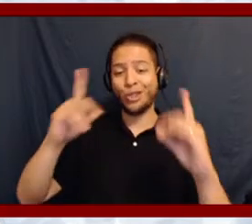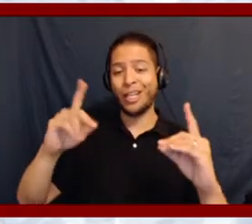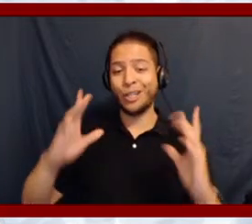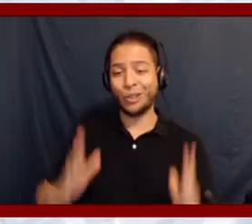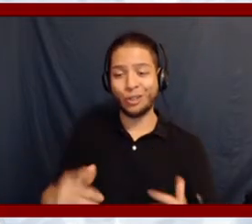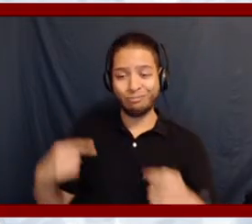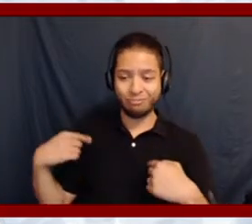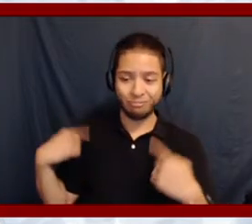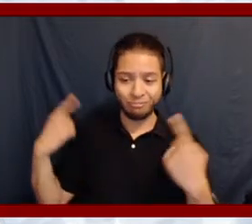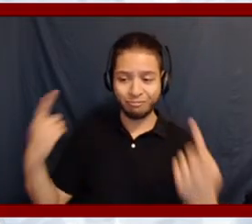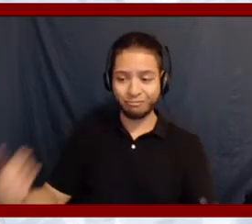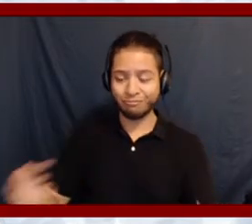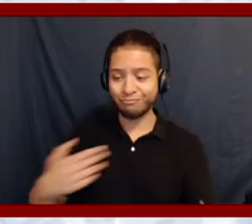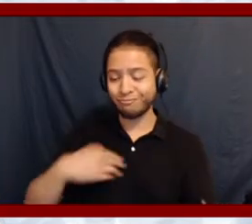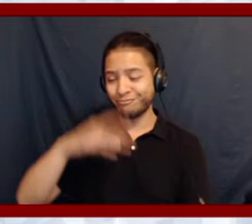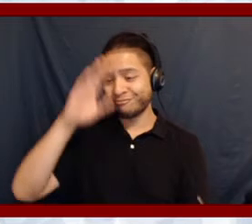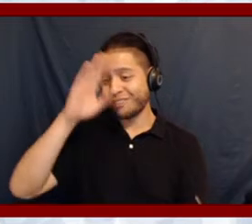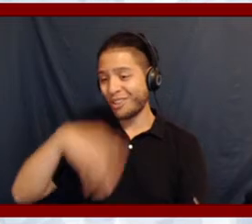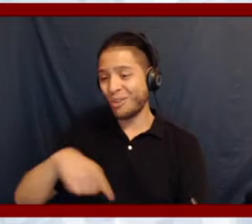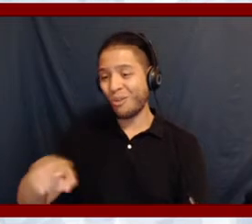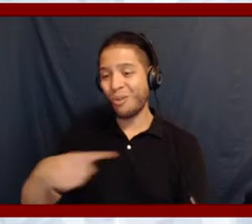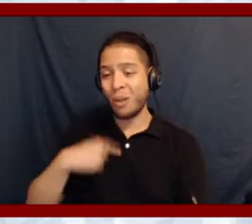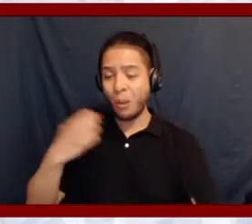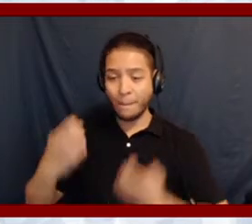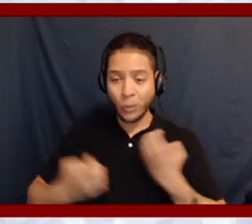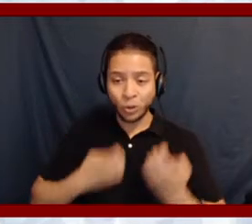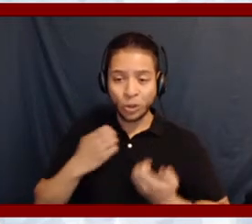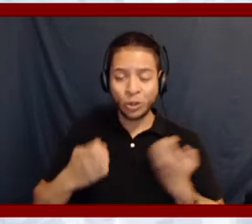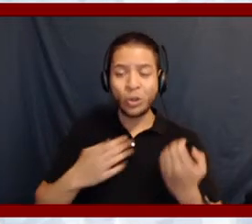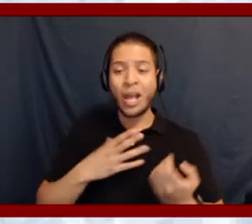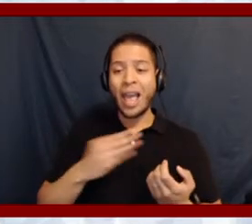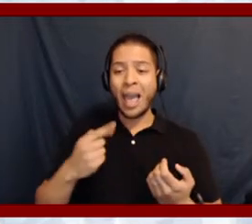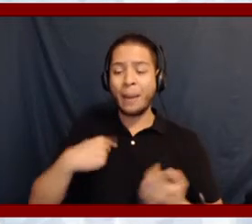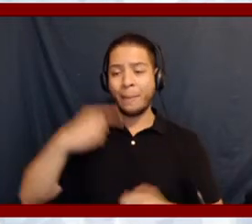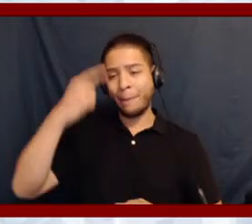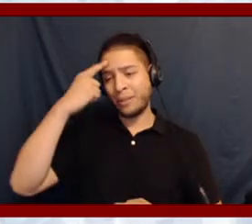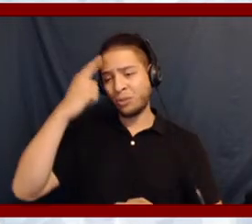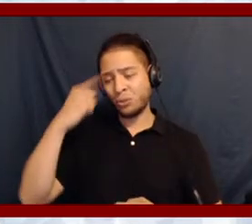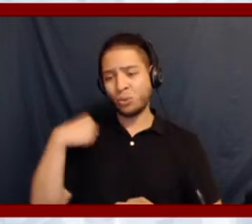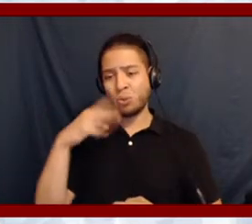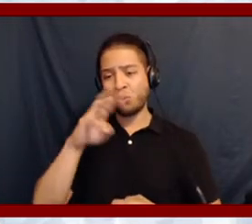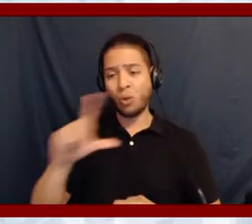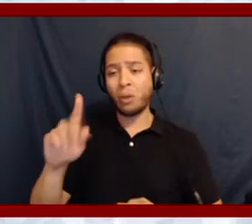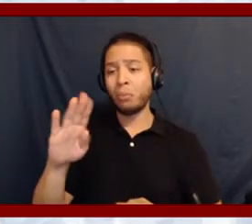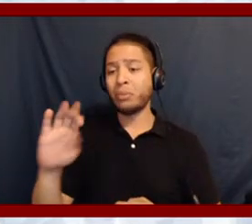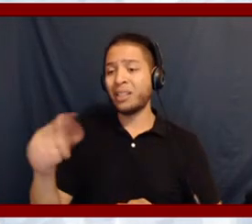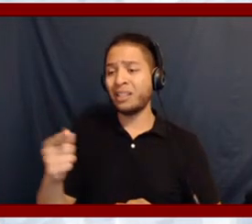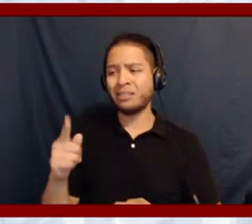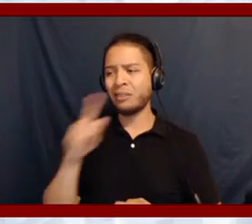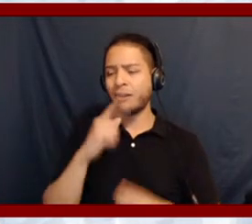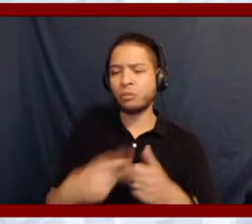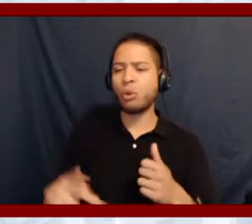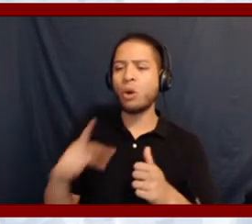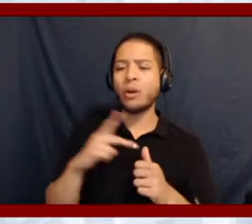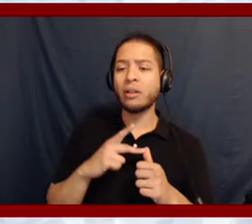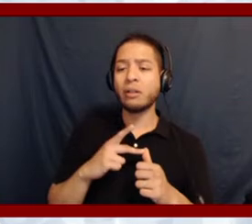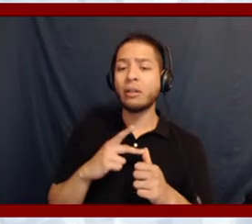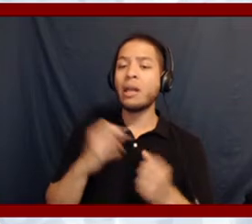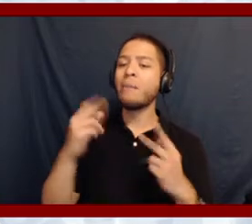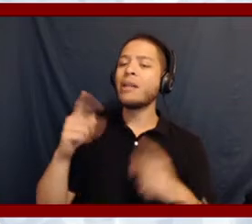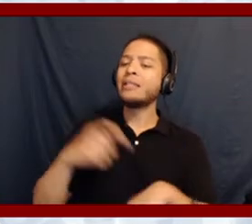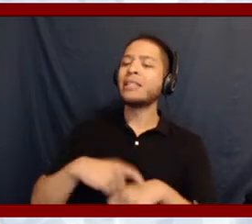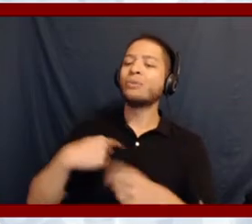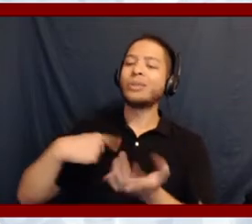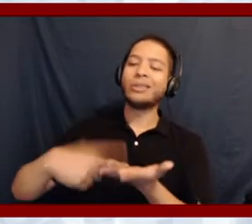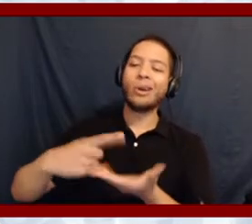emotional well-being of students is a prerequisite to high levels of learning. It's most like they're, we talk a lot about the digital divide, right? But the